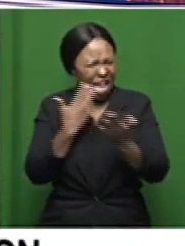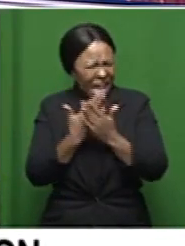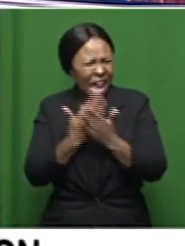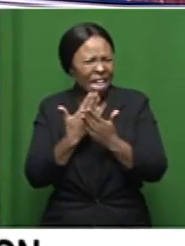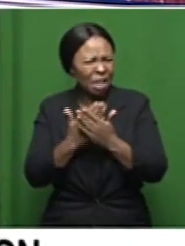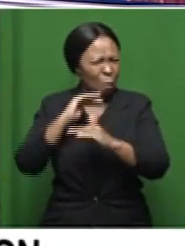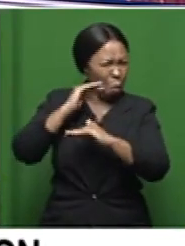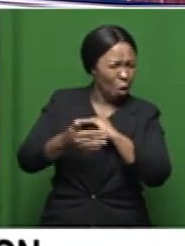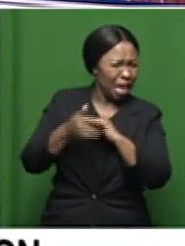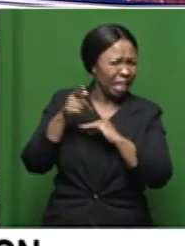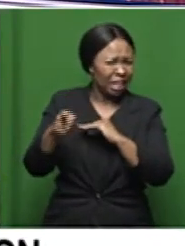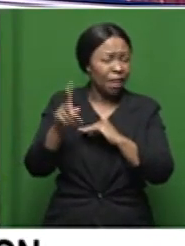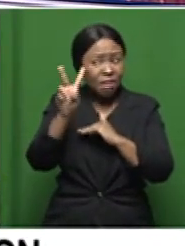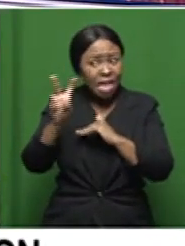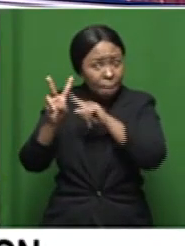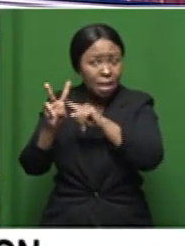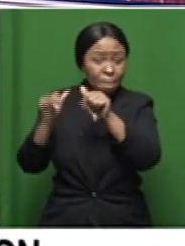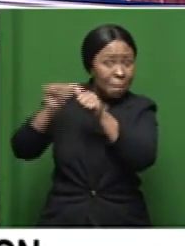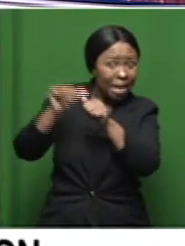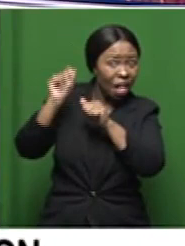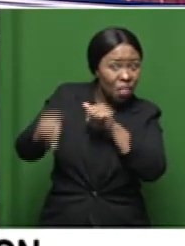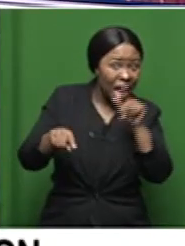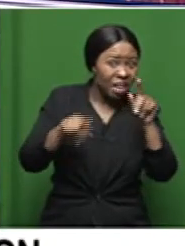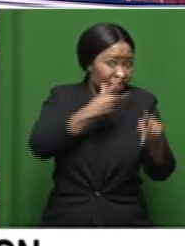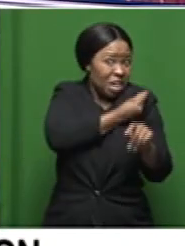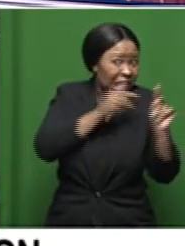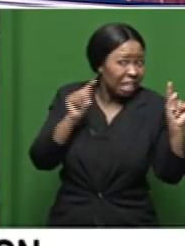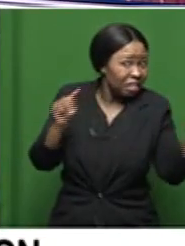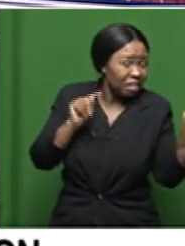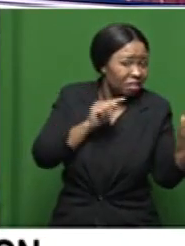Is, taking these vitamins better than getting a vaccine?